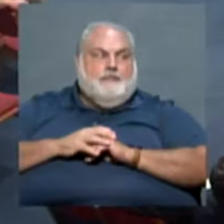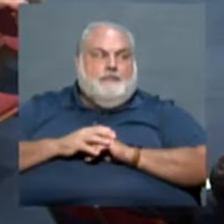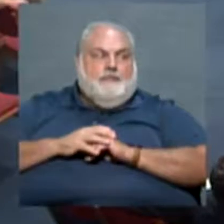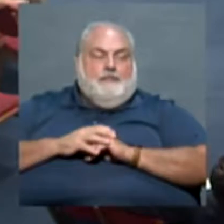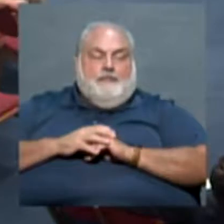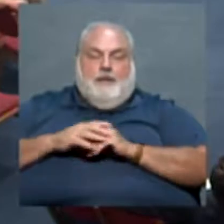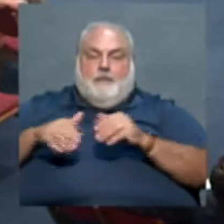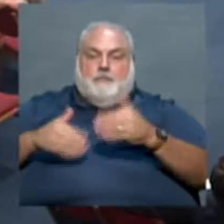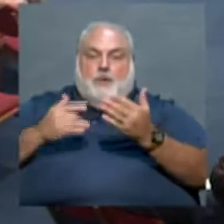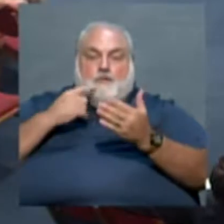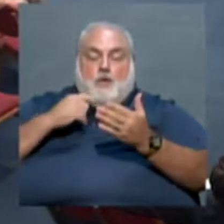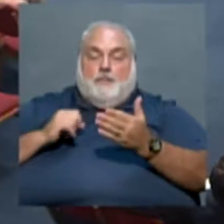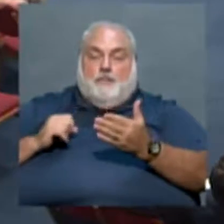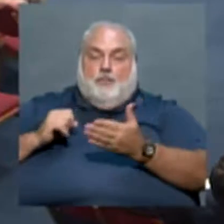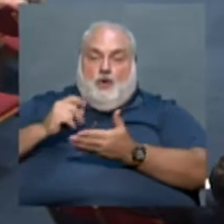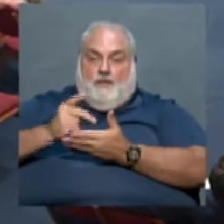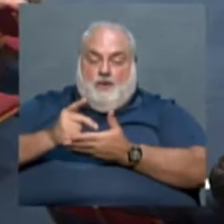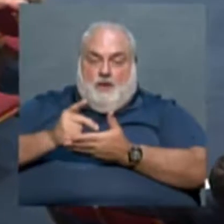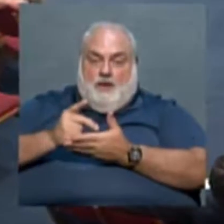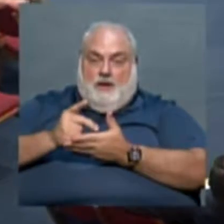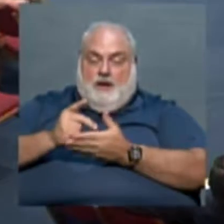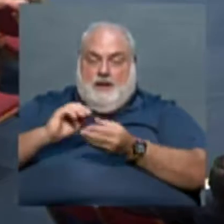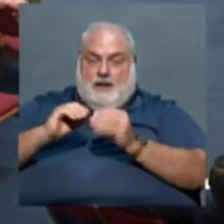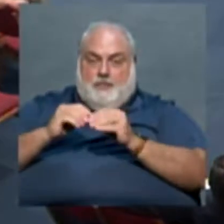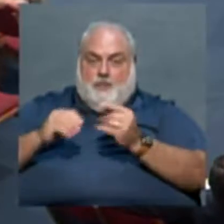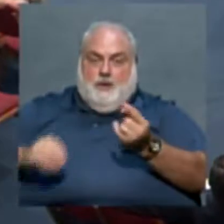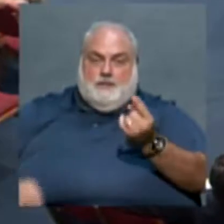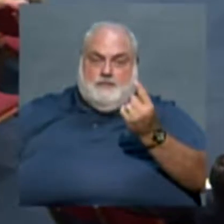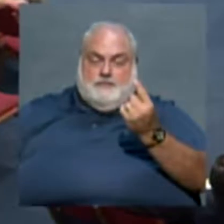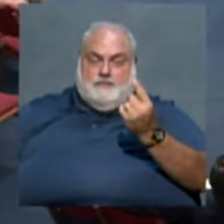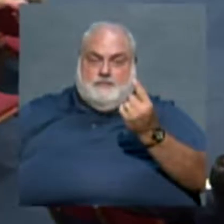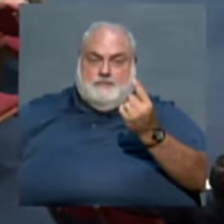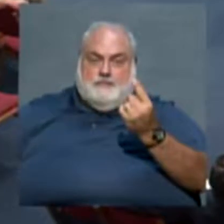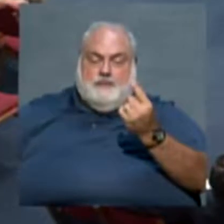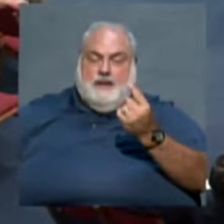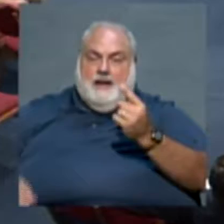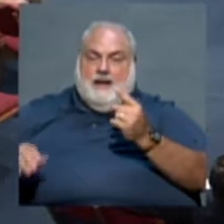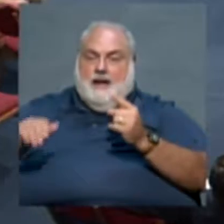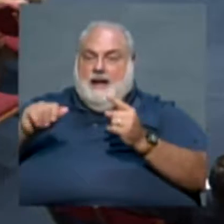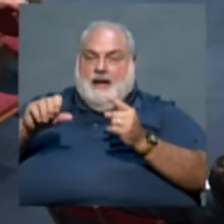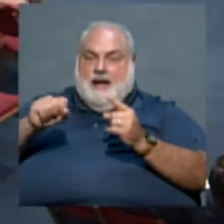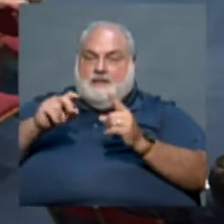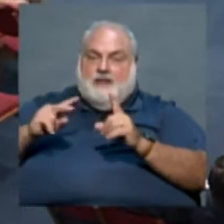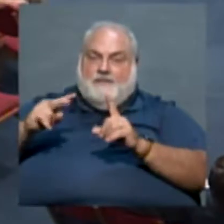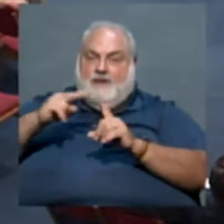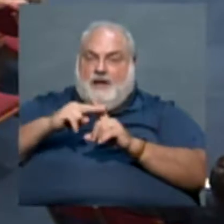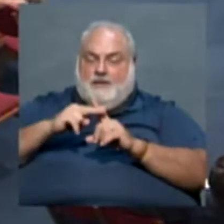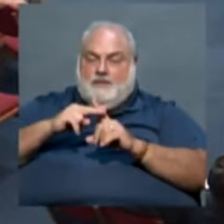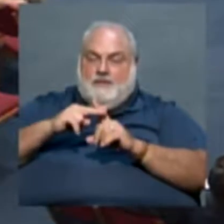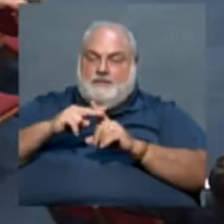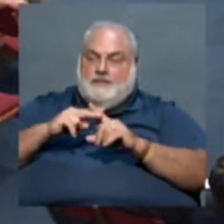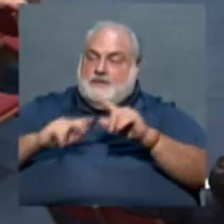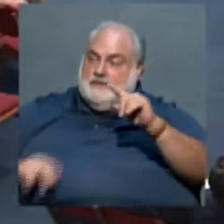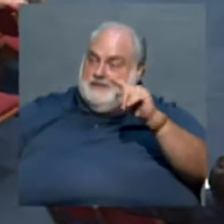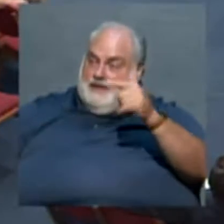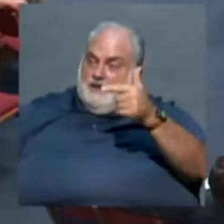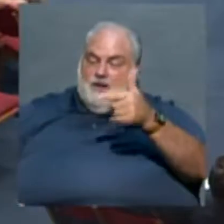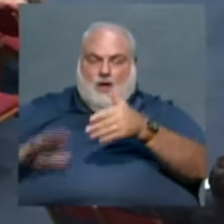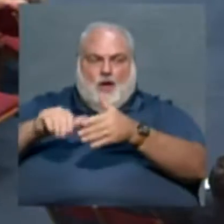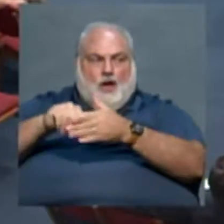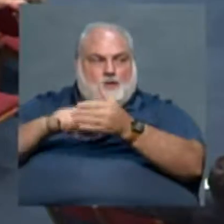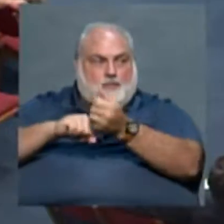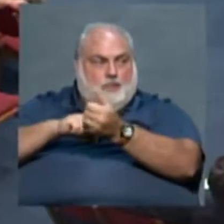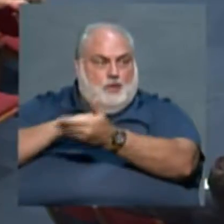Madam Chair, I move for approval of item number 1 as filed with staff recommendations. All in